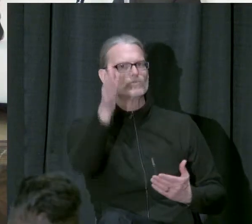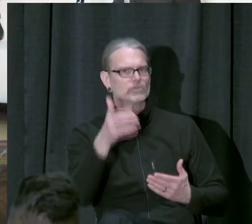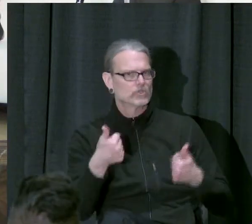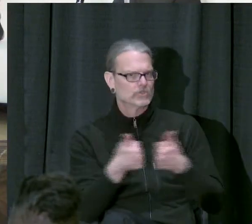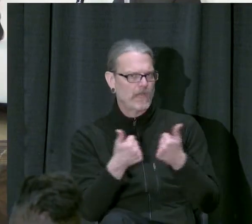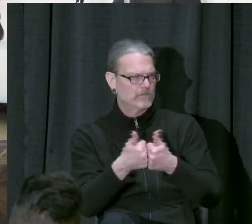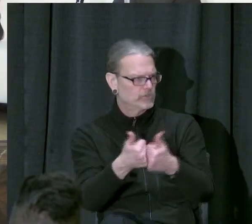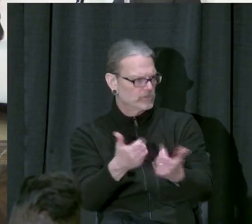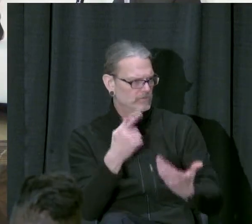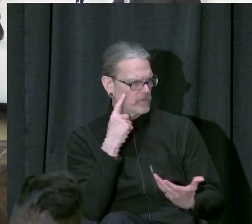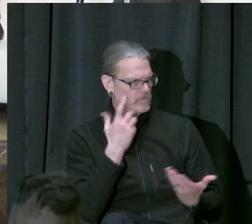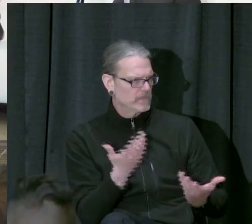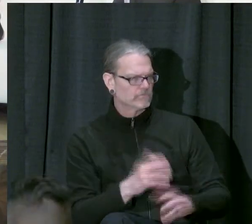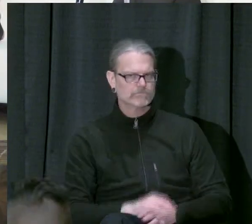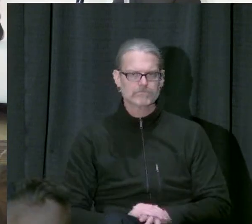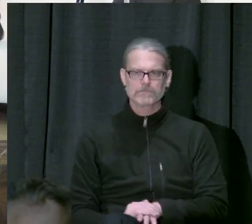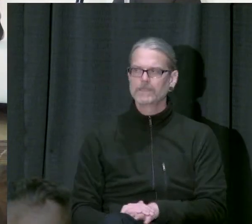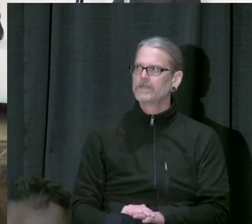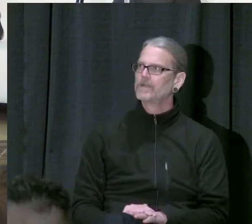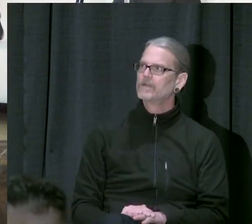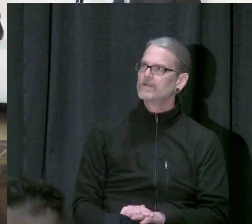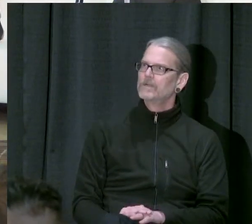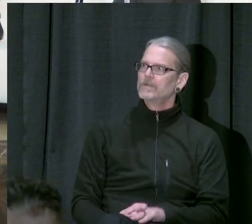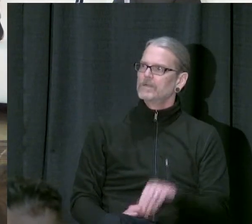as an organization?